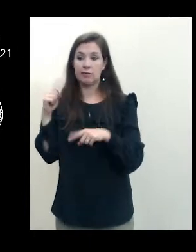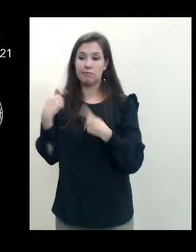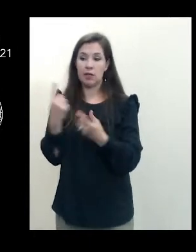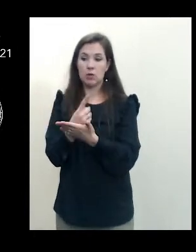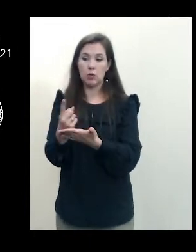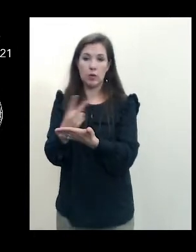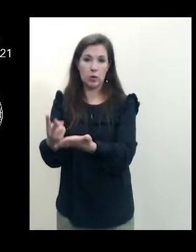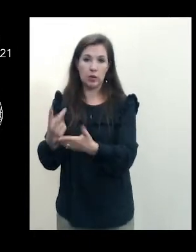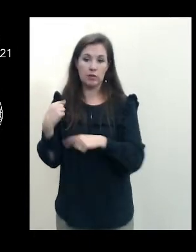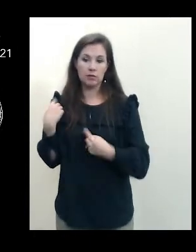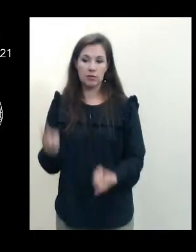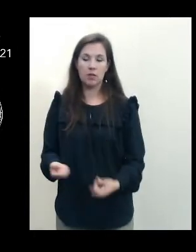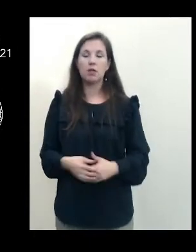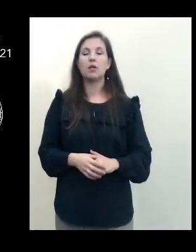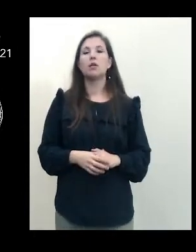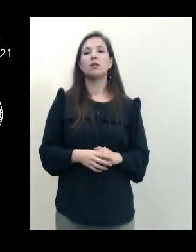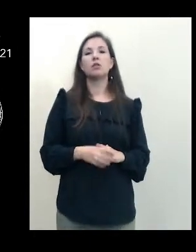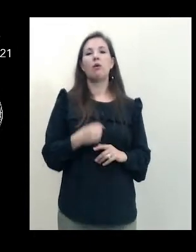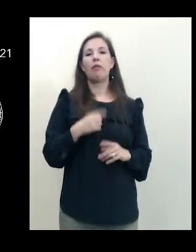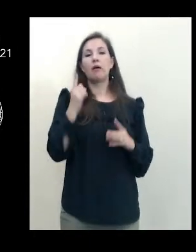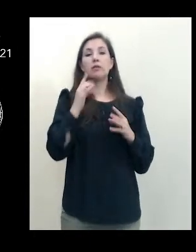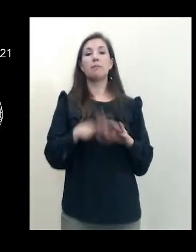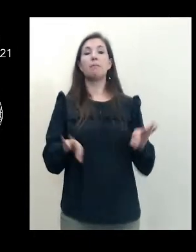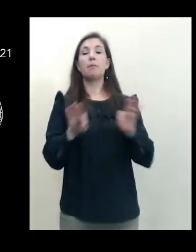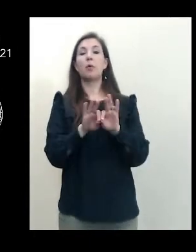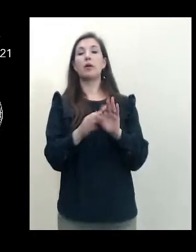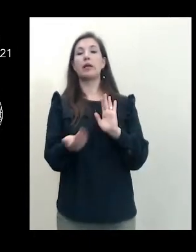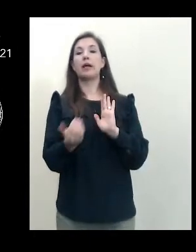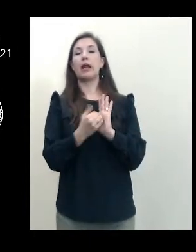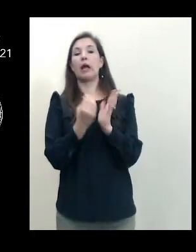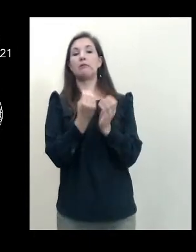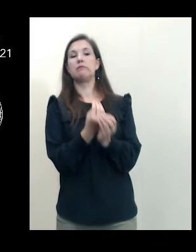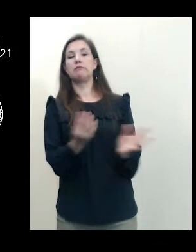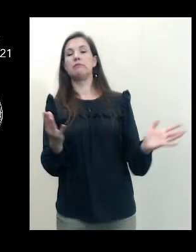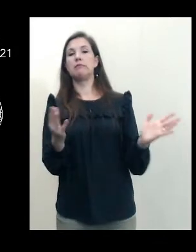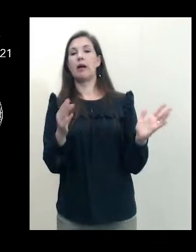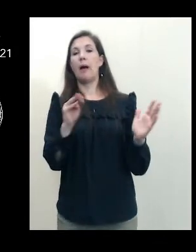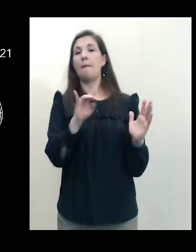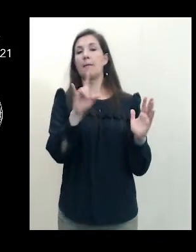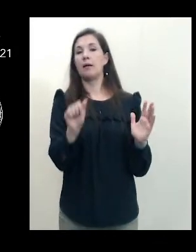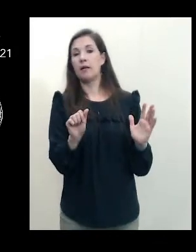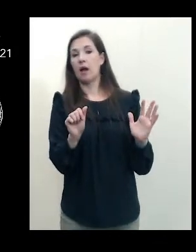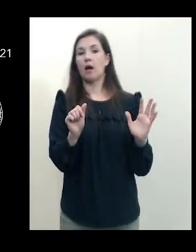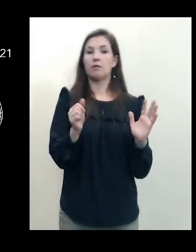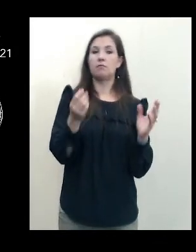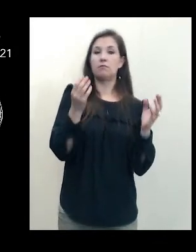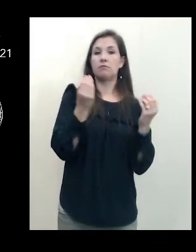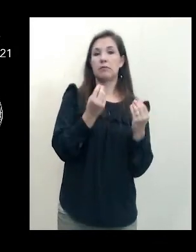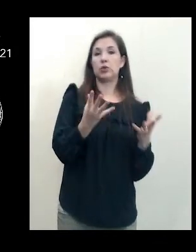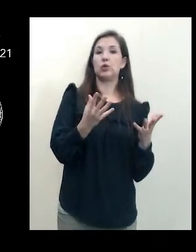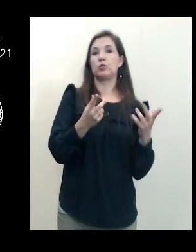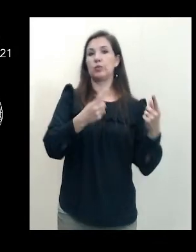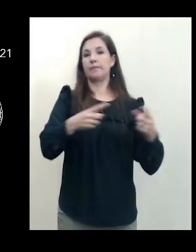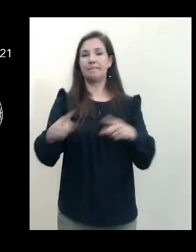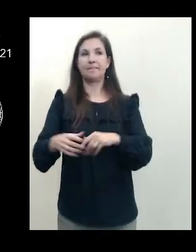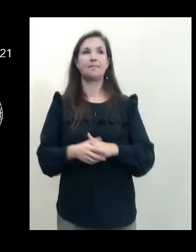two. And that's why I thought it was important to once again brief media as we're finishing up the budget